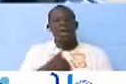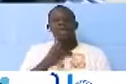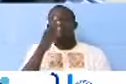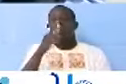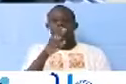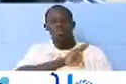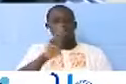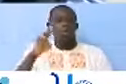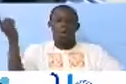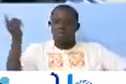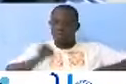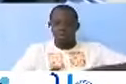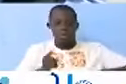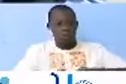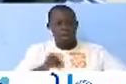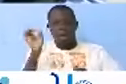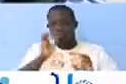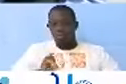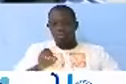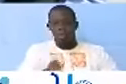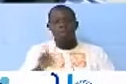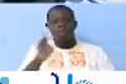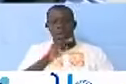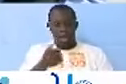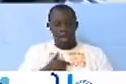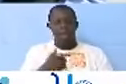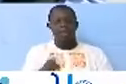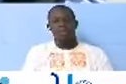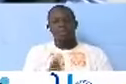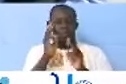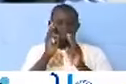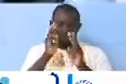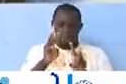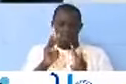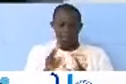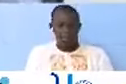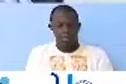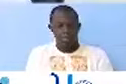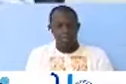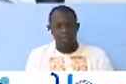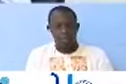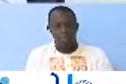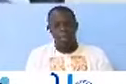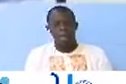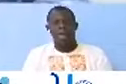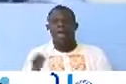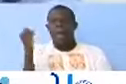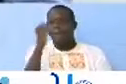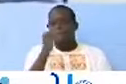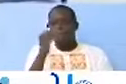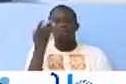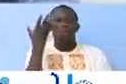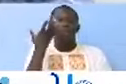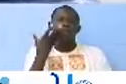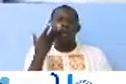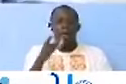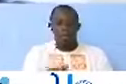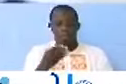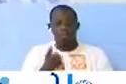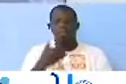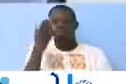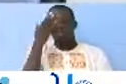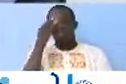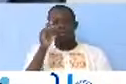beaten ntala jeroto. What I observed was kabirinda de sa yaje ko. When they realized